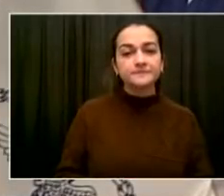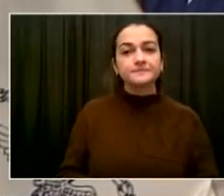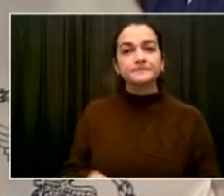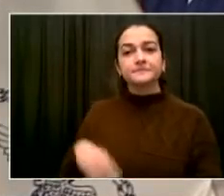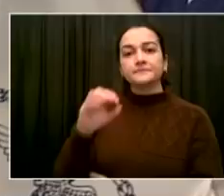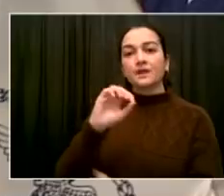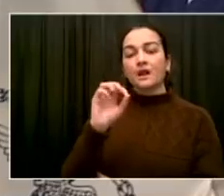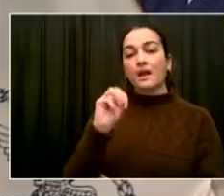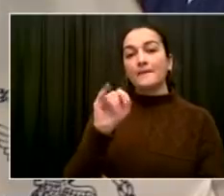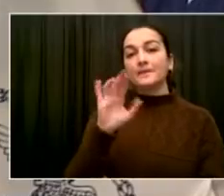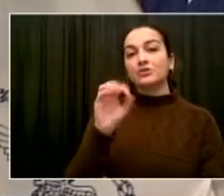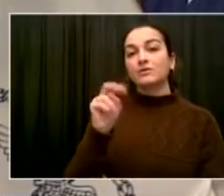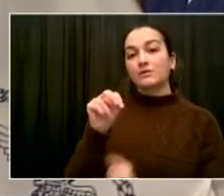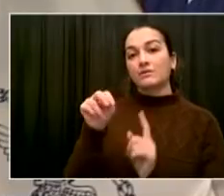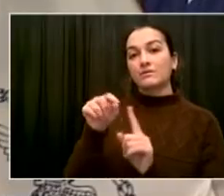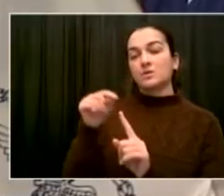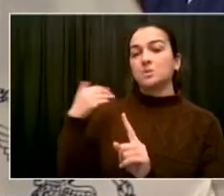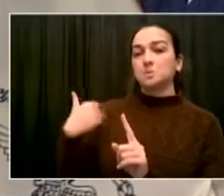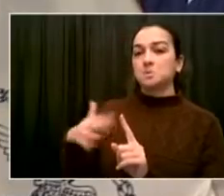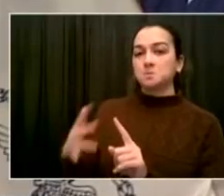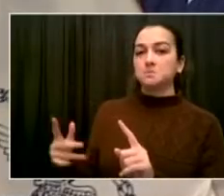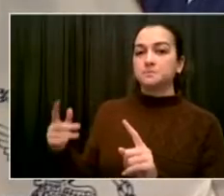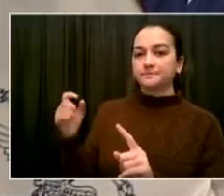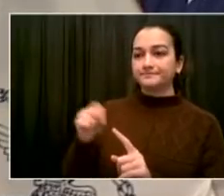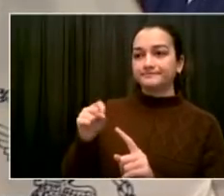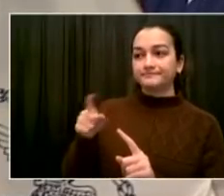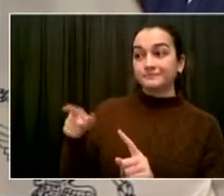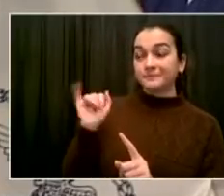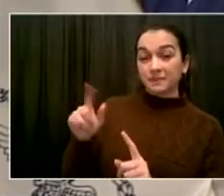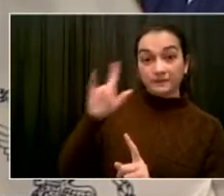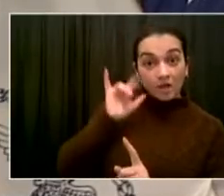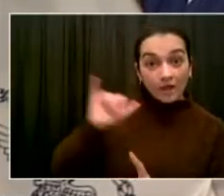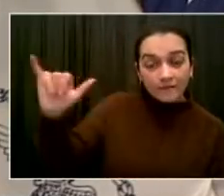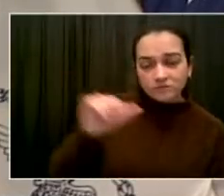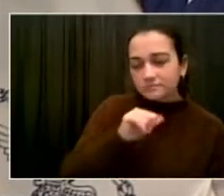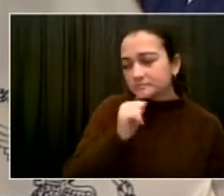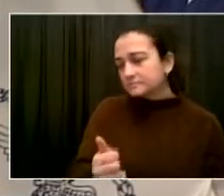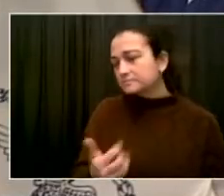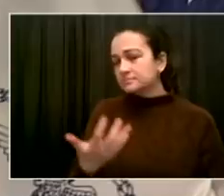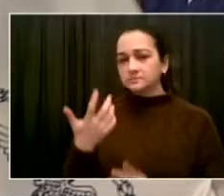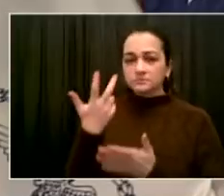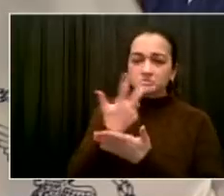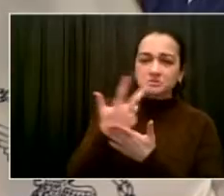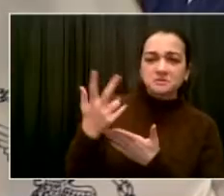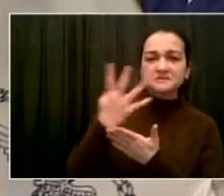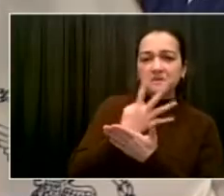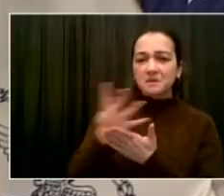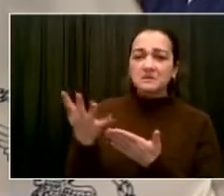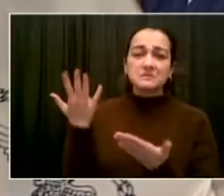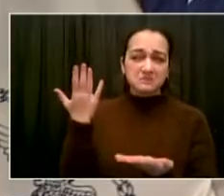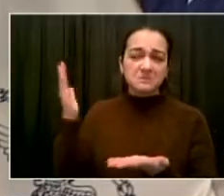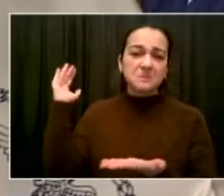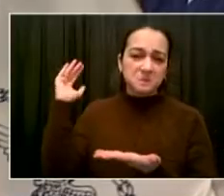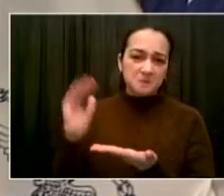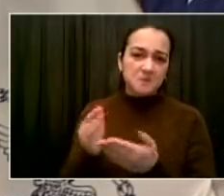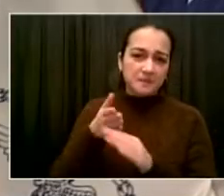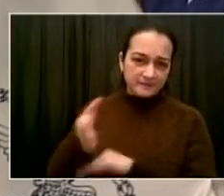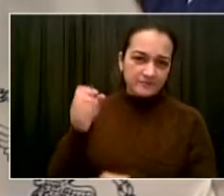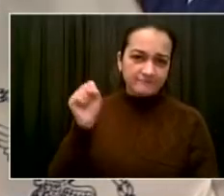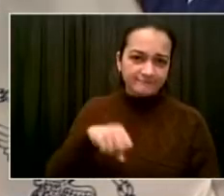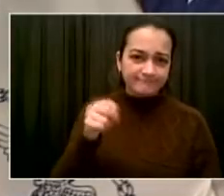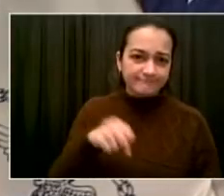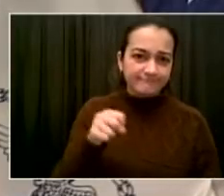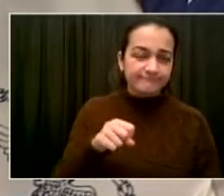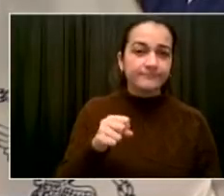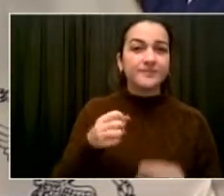be less. And so we can't forget the lessons that we learned in the previous situations where sticking